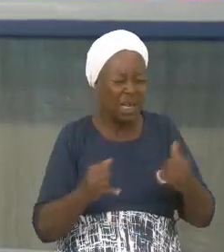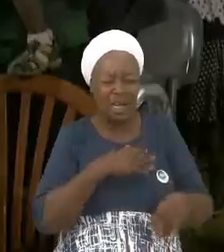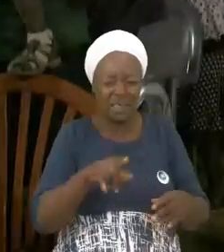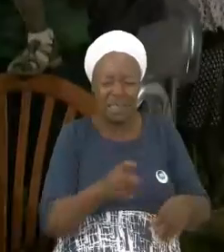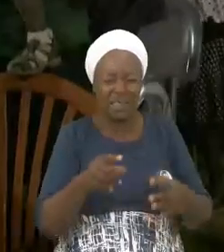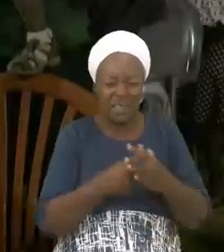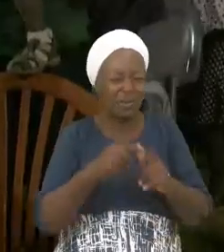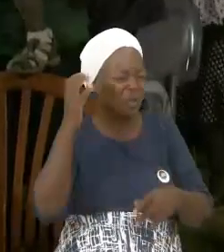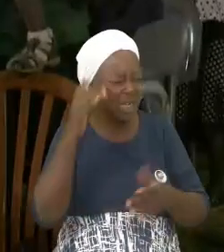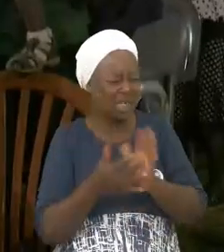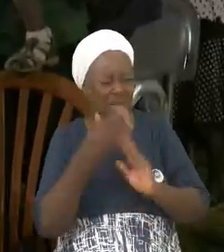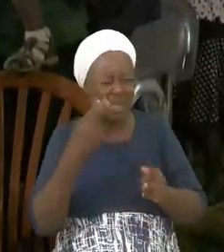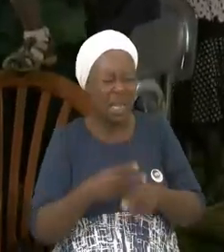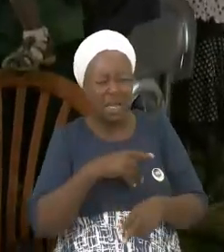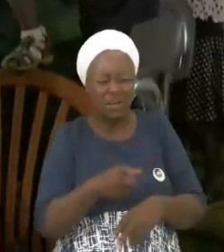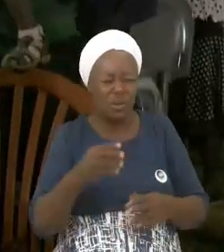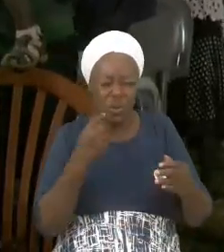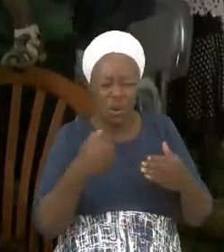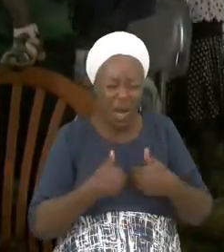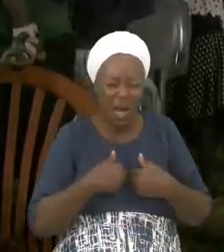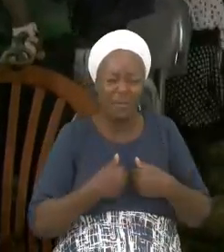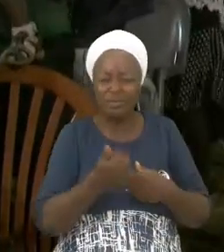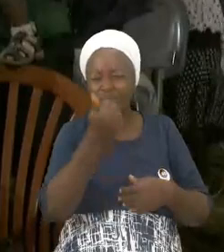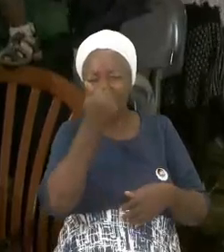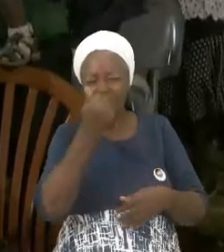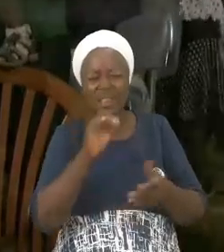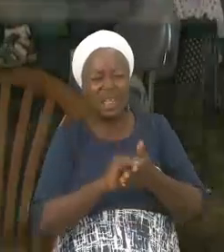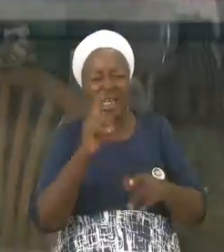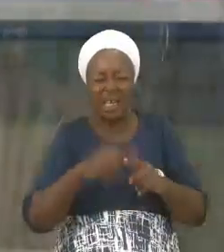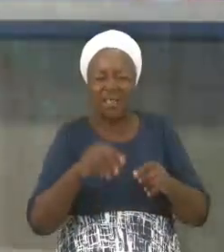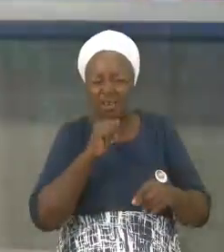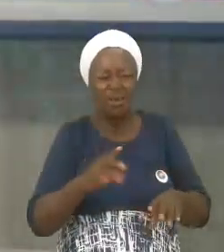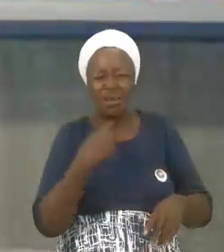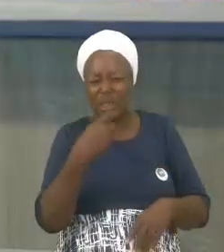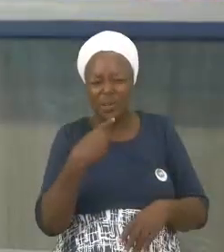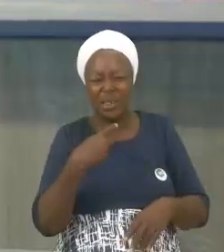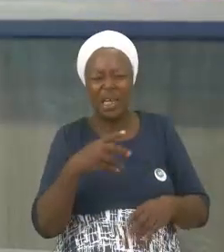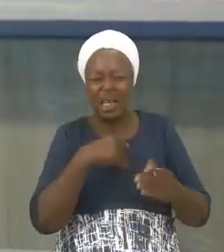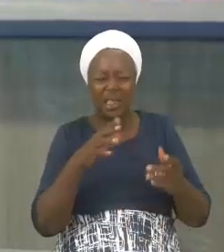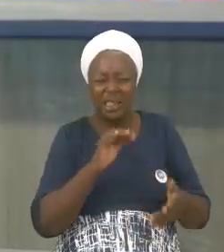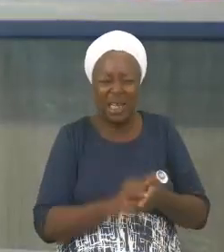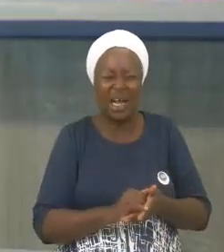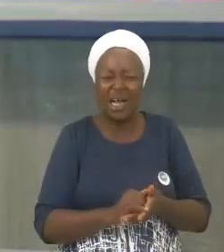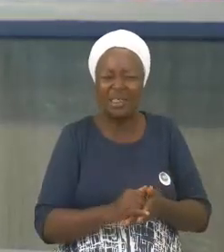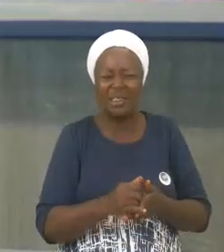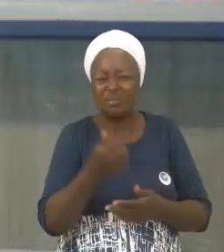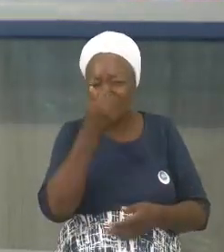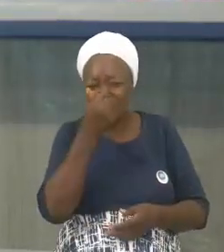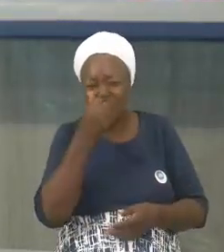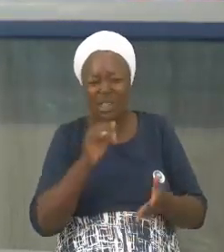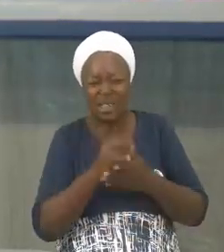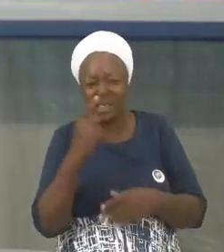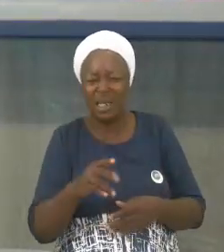hear. And those who have tongues that cannot move or speak out, that vocal cord,